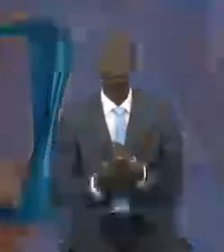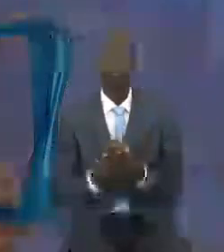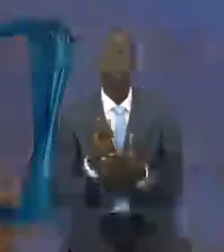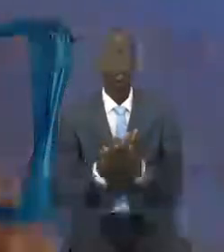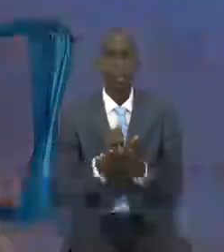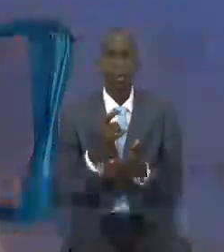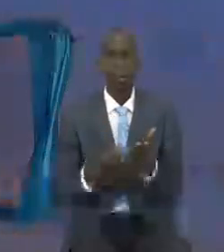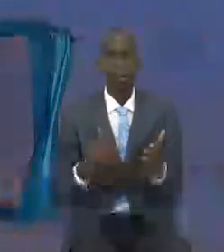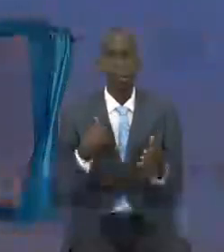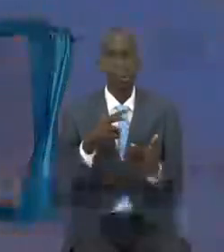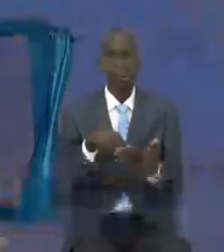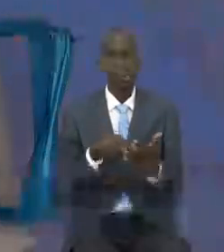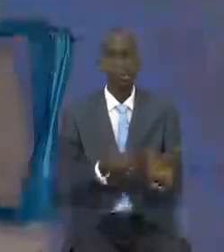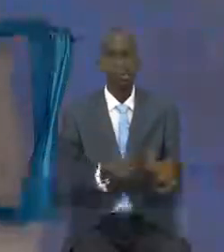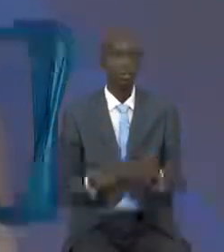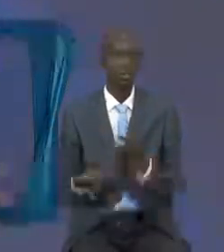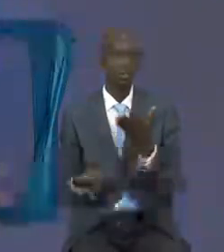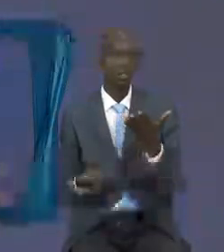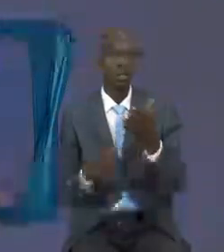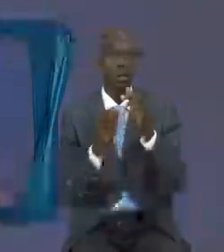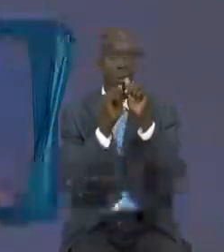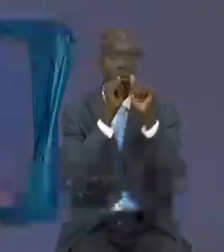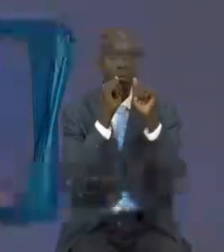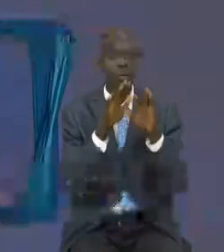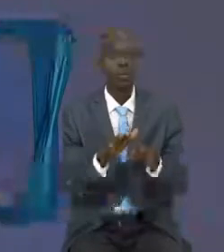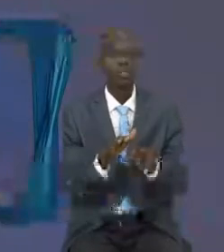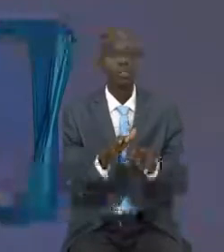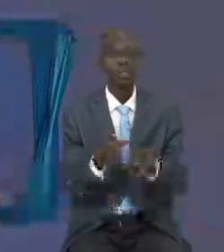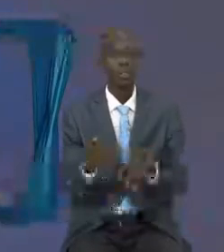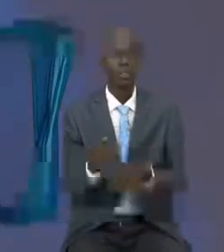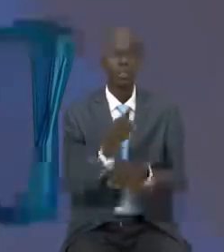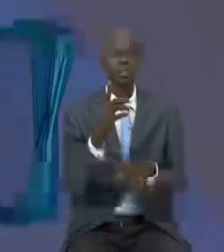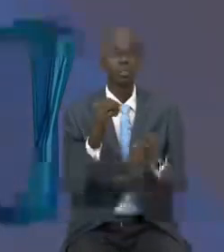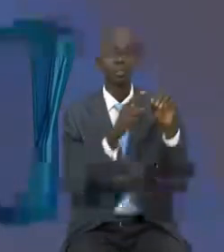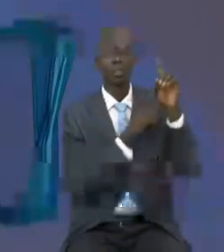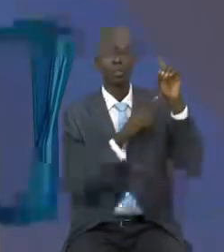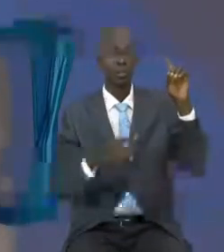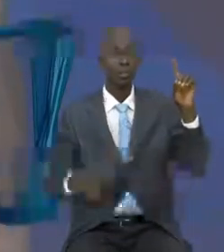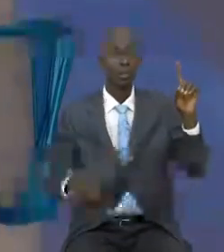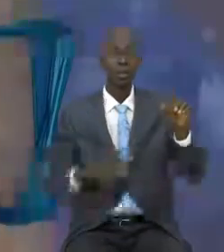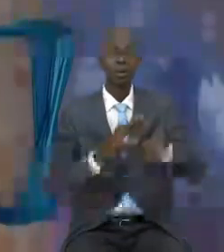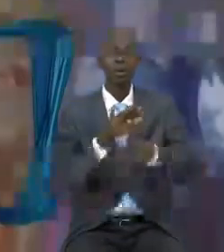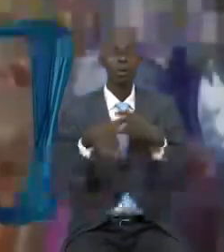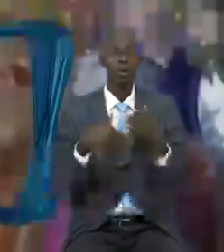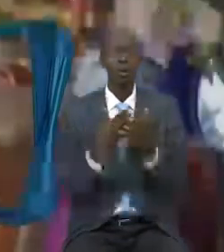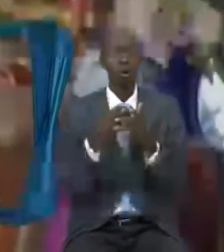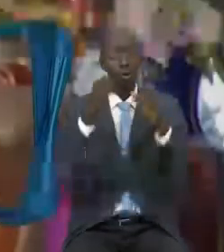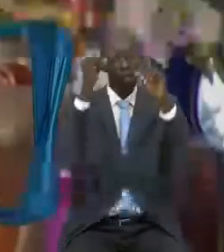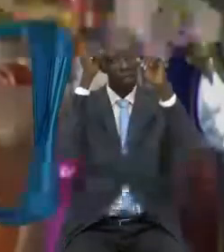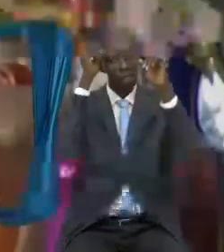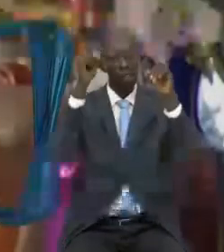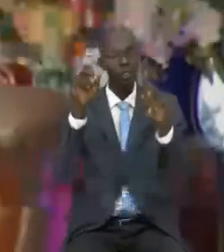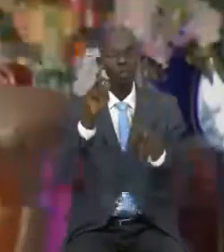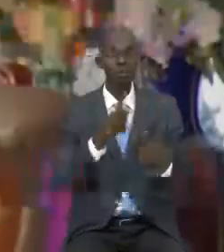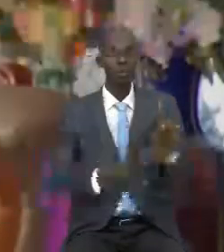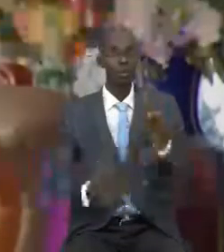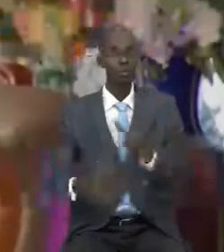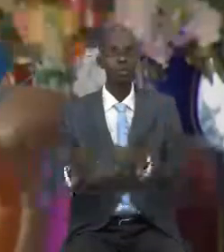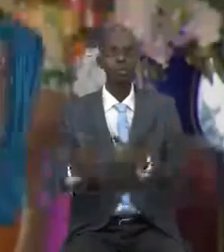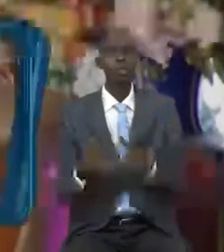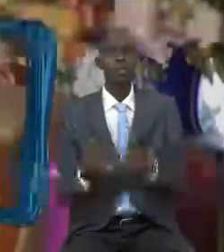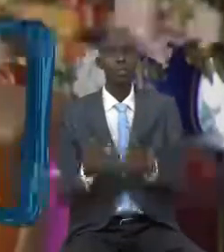read already. Bless the Lord, ye angels that excel